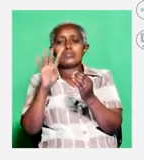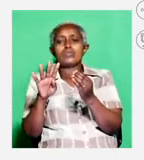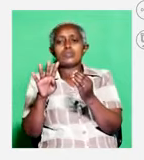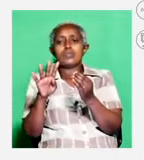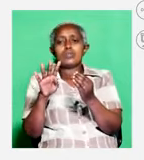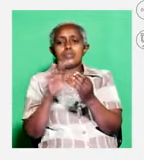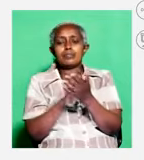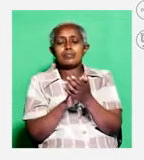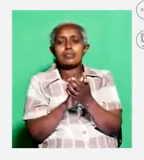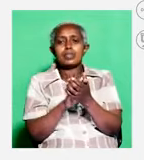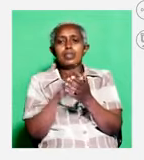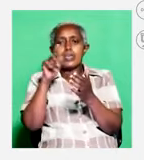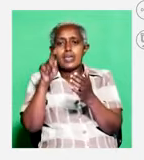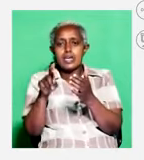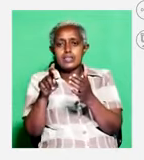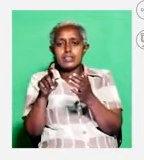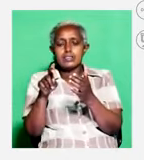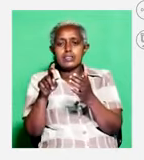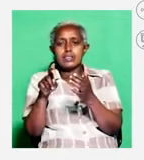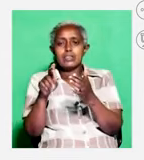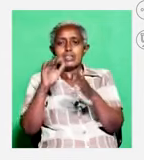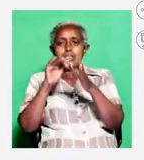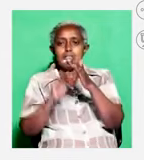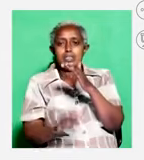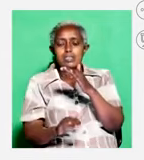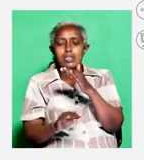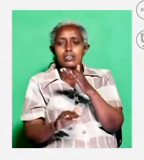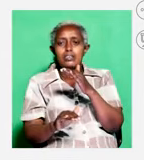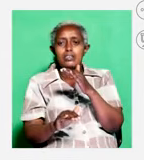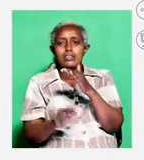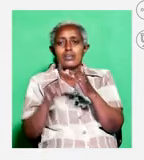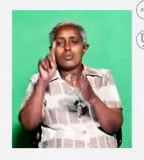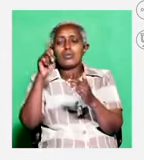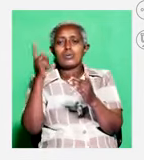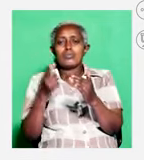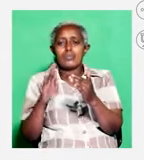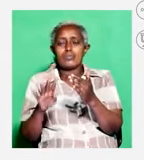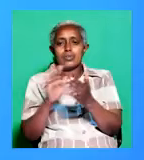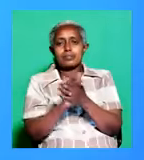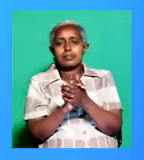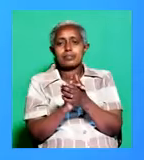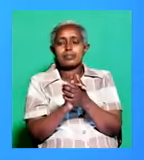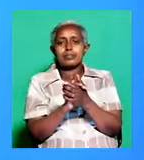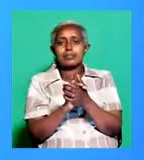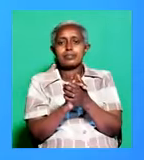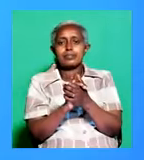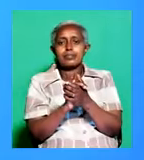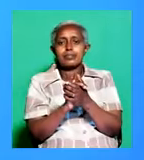4 for x less than 1 over 4.